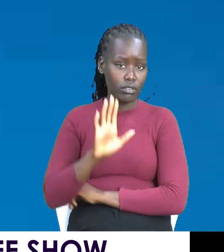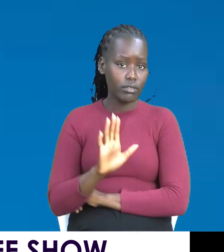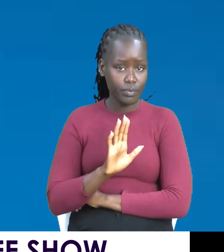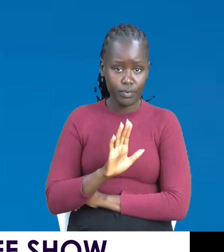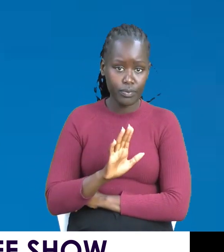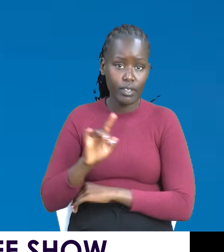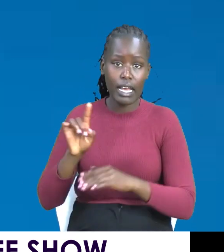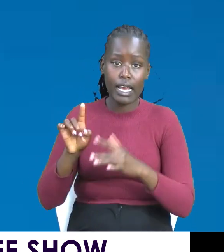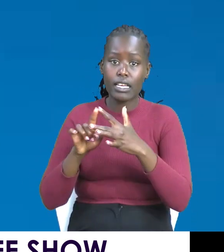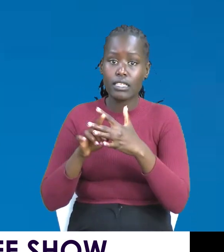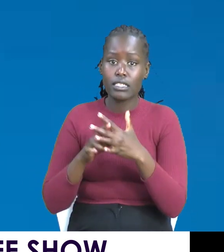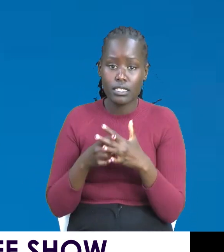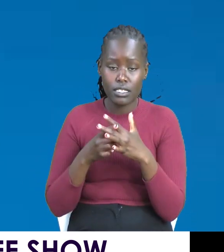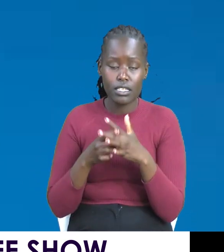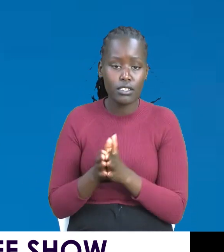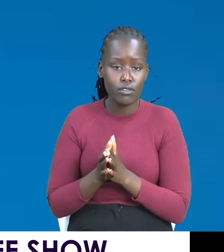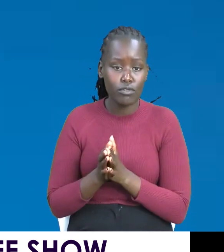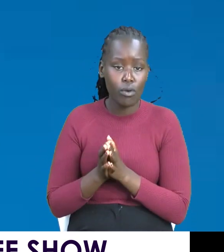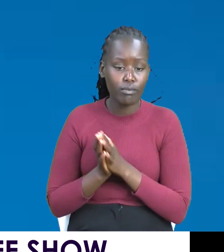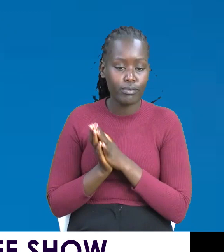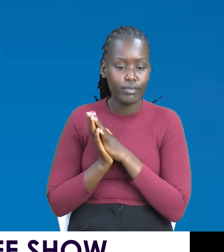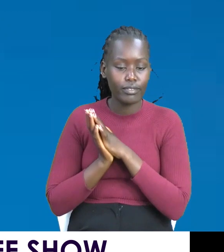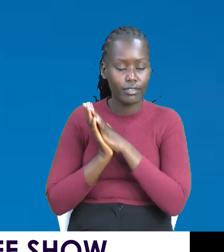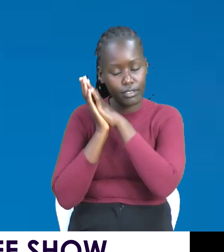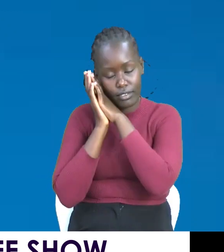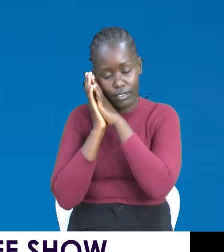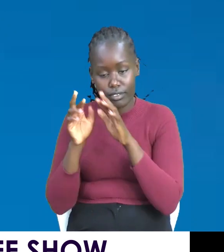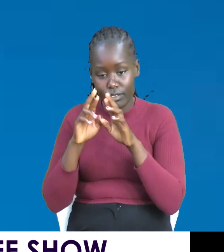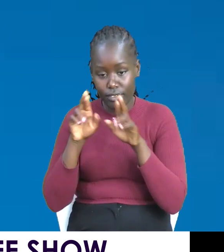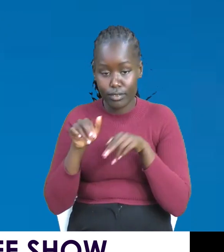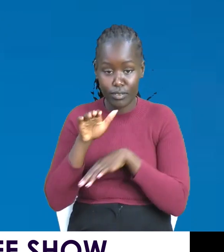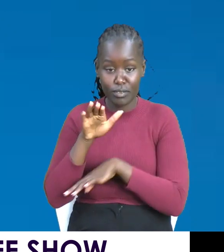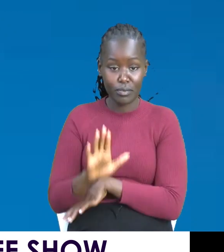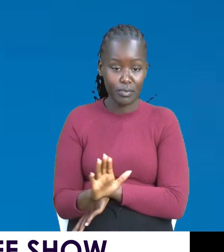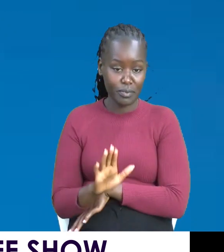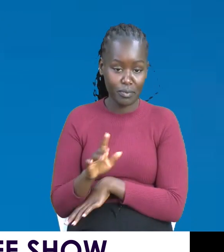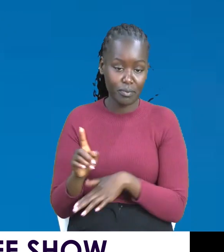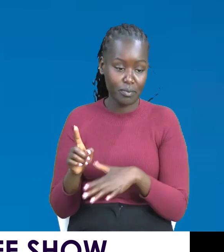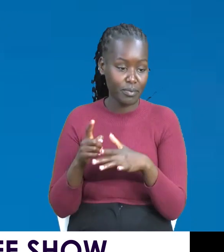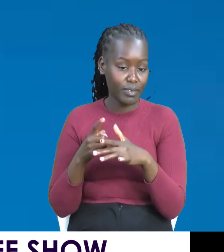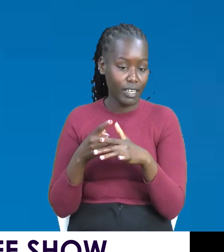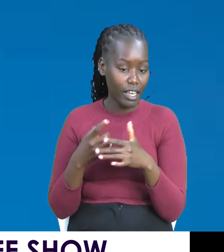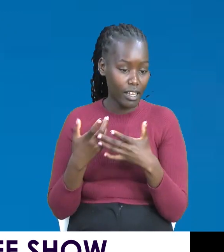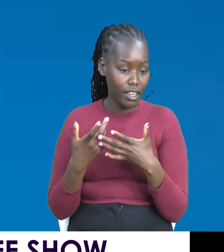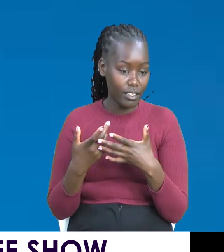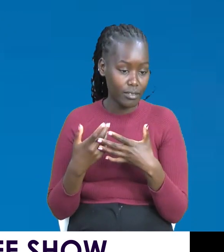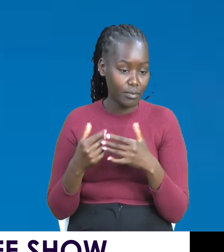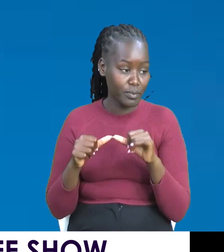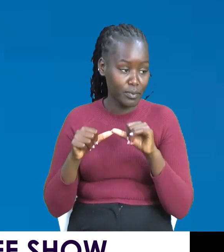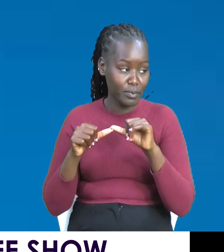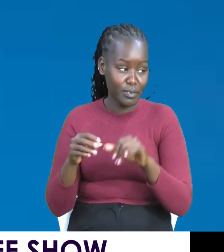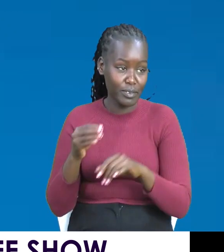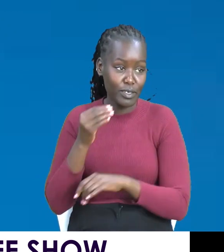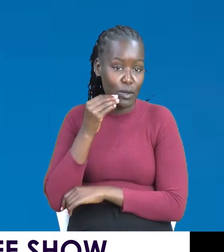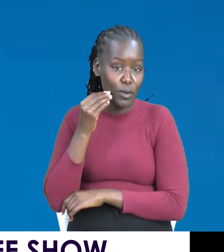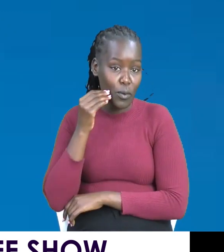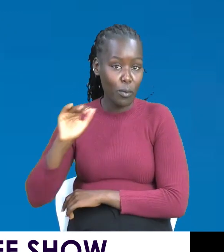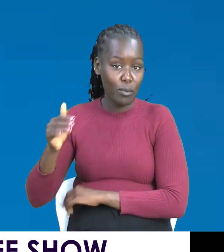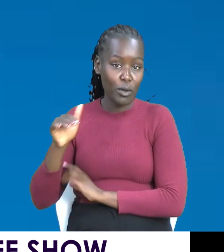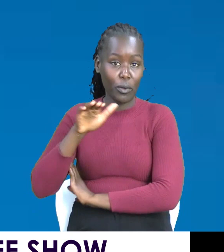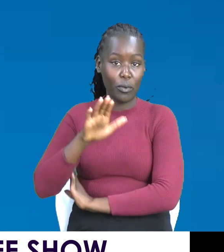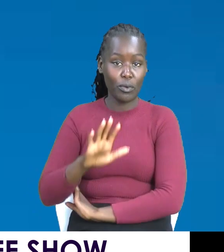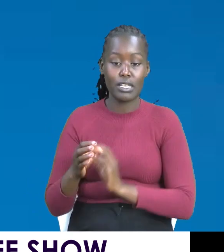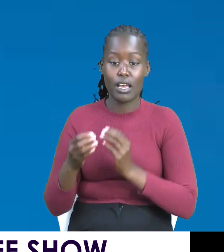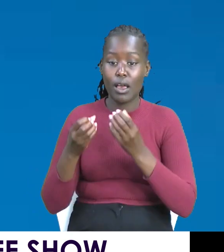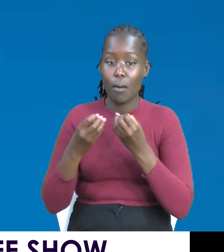It starts from your bedroom, quote unquote. It gets into your sitting room. It gets into your hometown. Many of